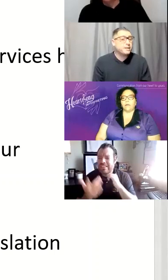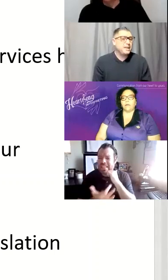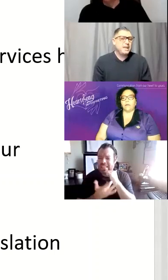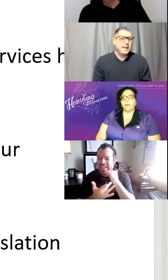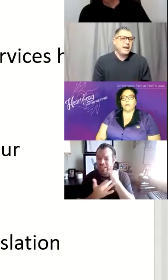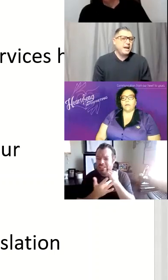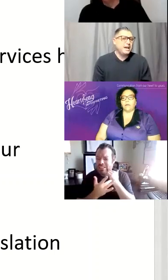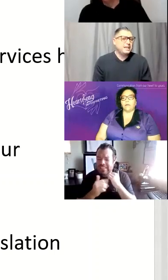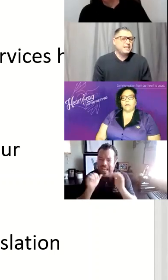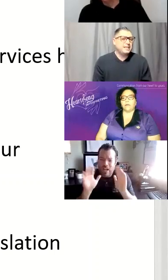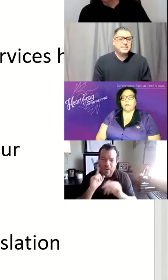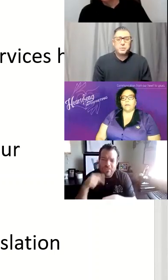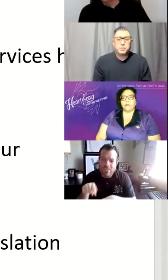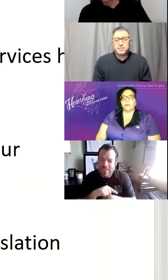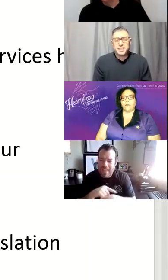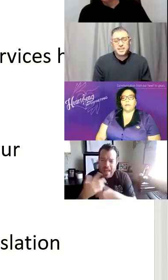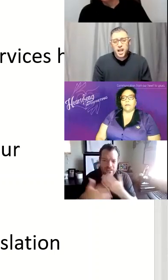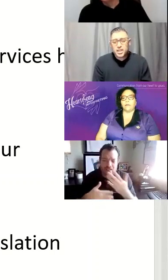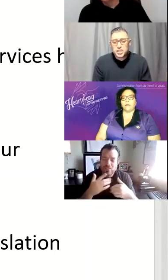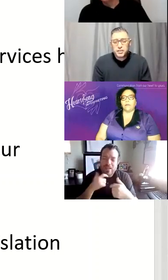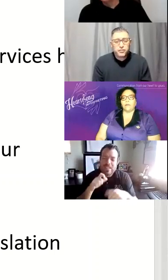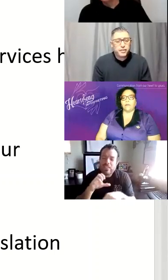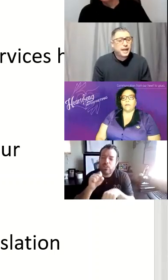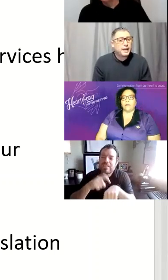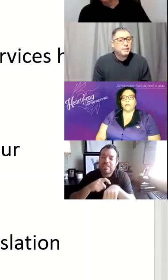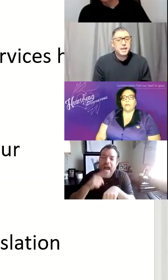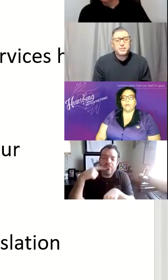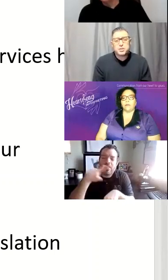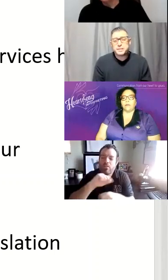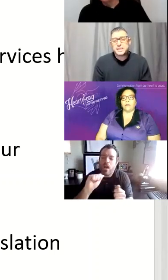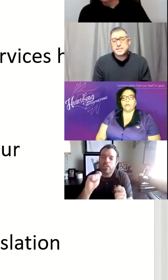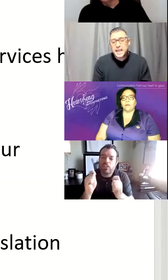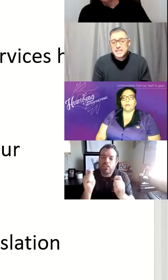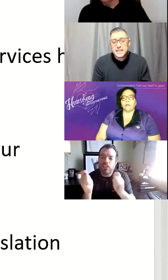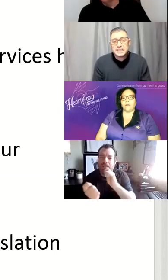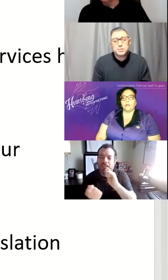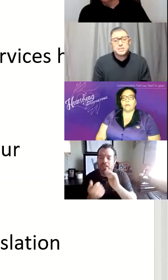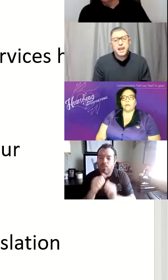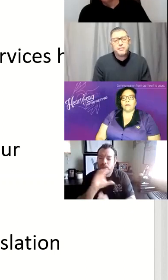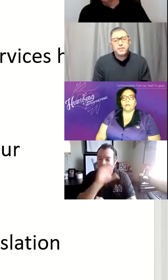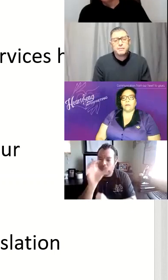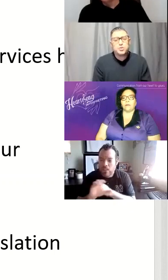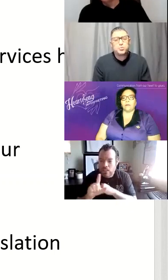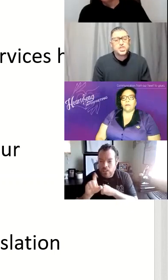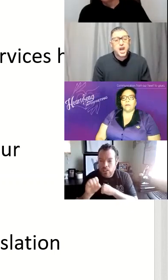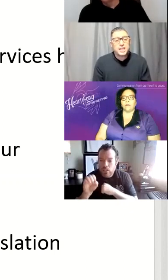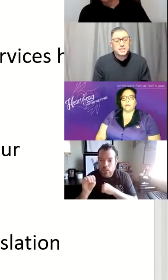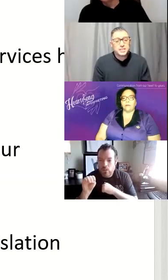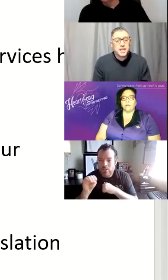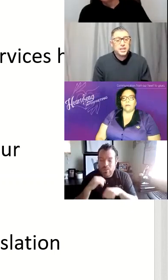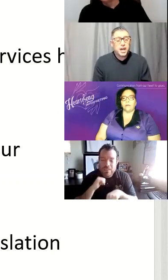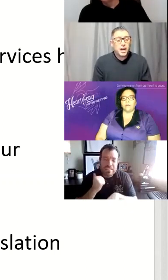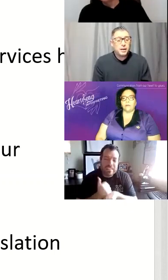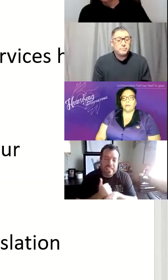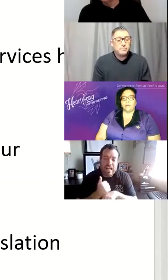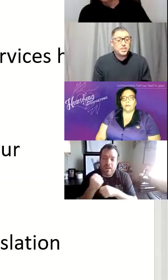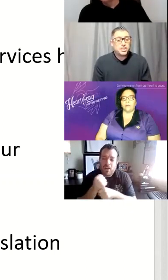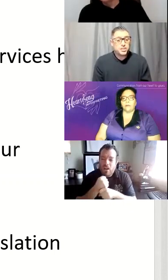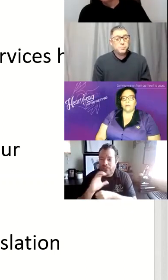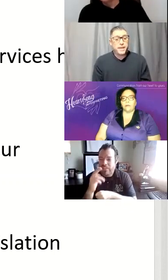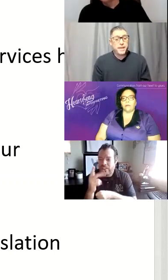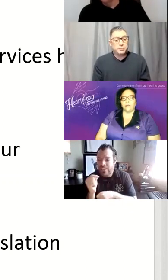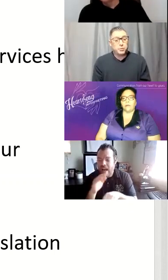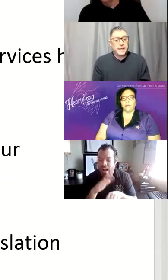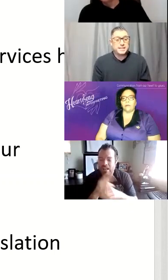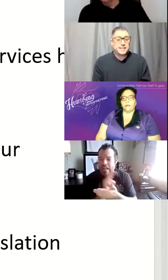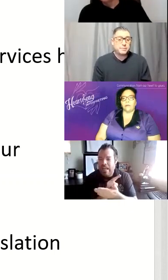come. We'd have technology for them, kind of these presentations. It was time for them to adjust to